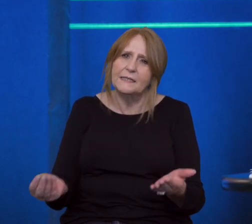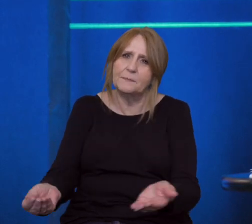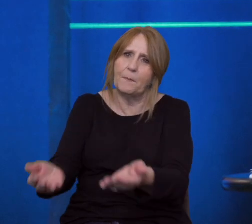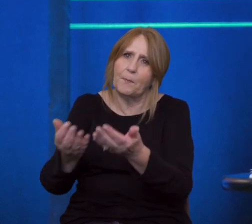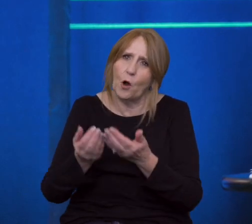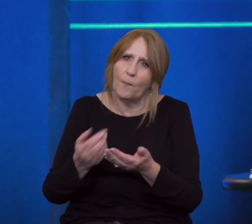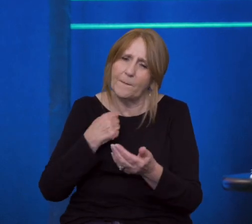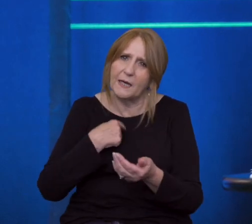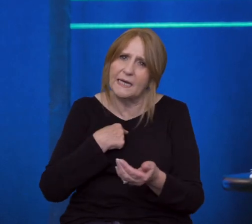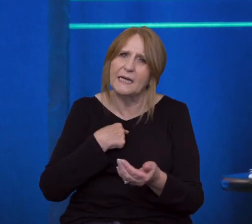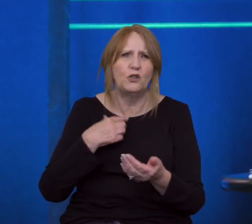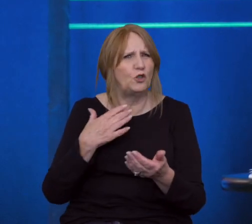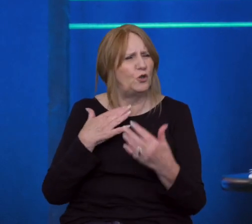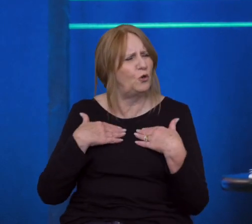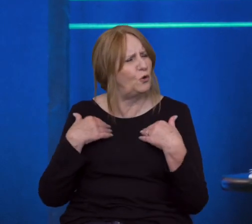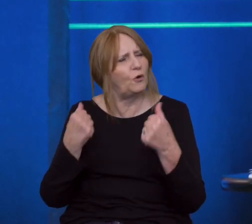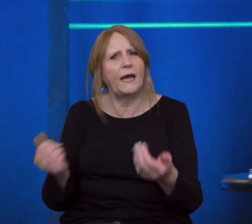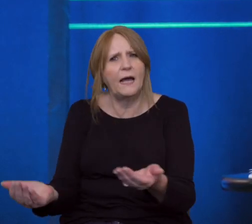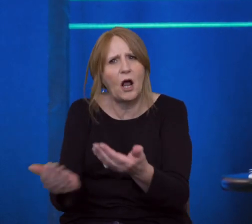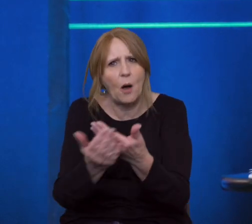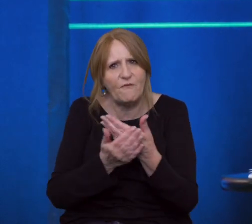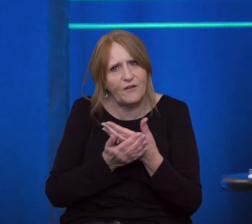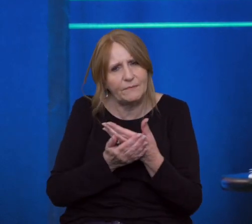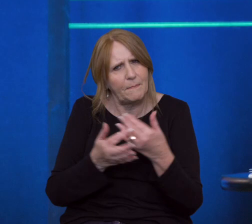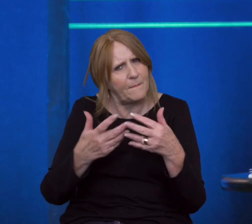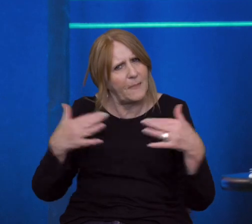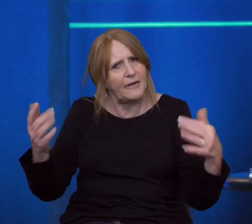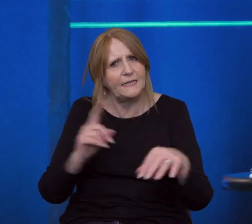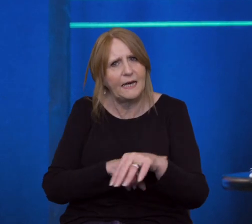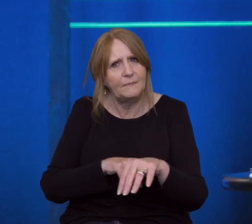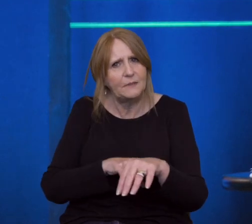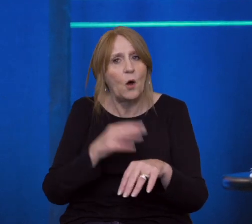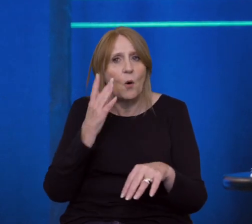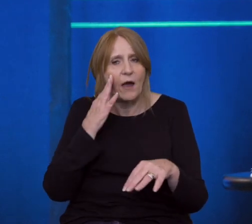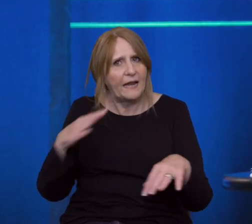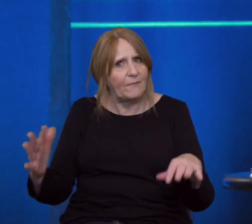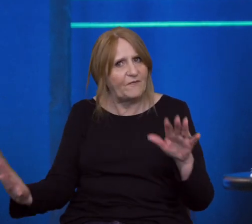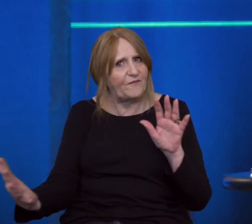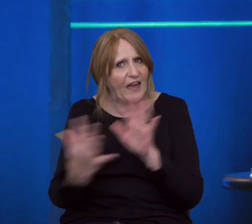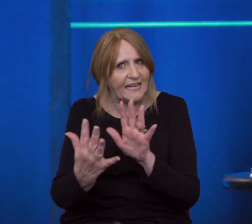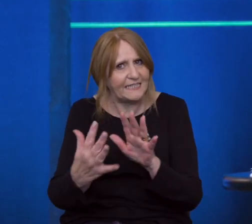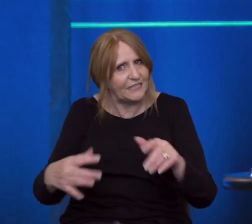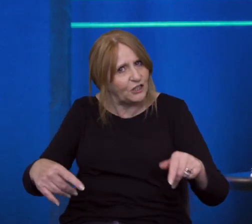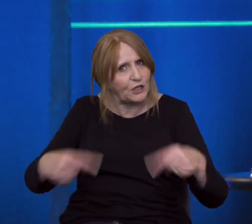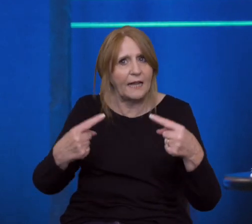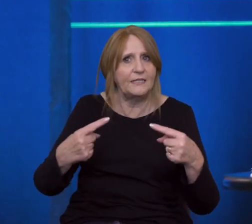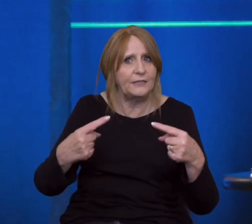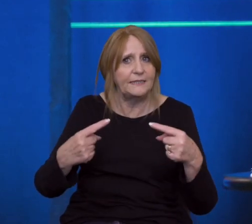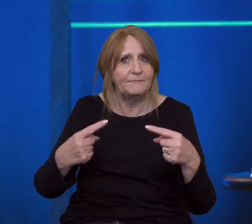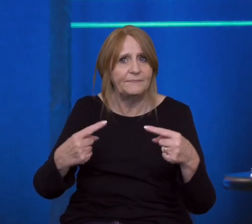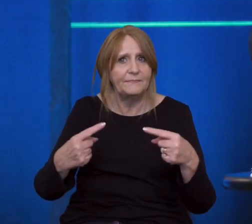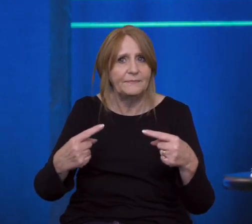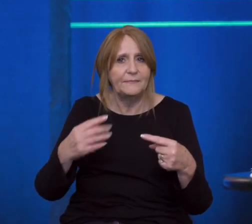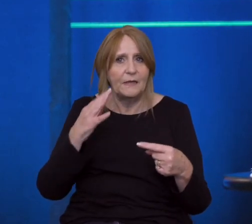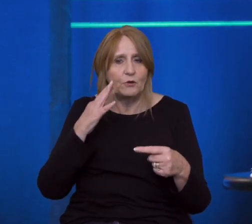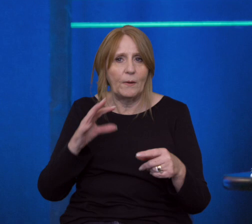occasions, especially when I'm facing challenges concerning taking ground. So I'm praying that God will help